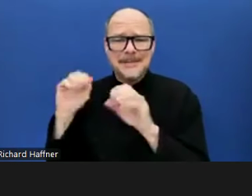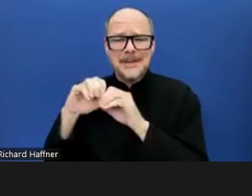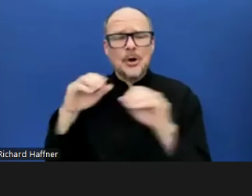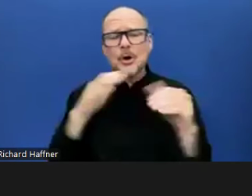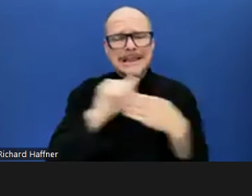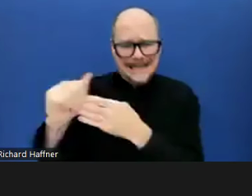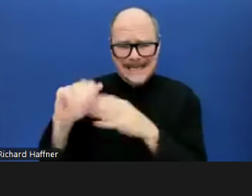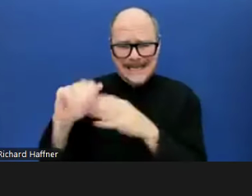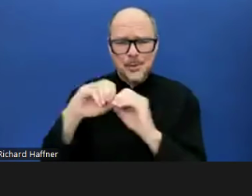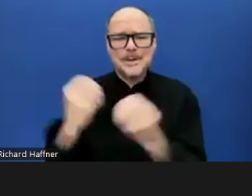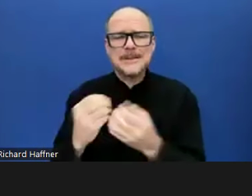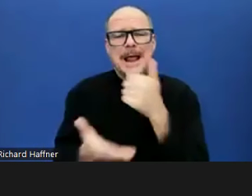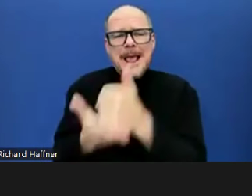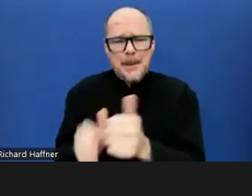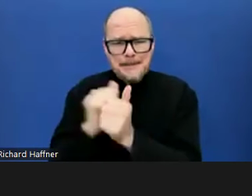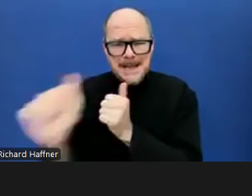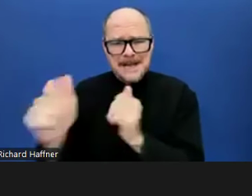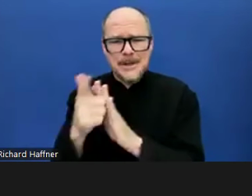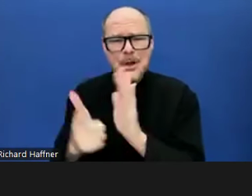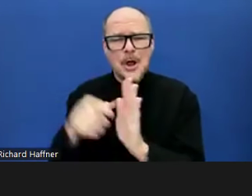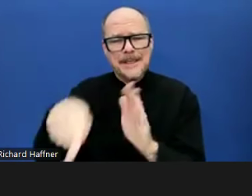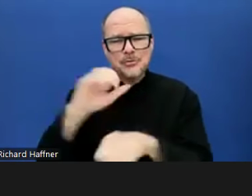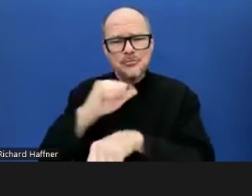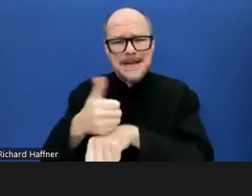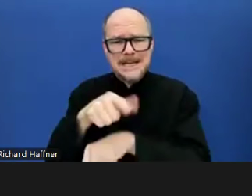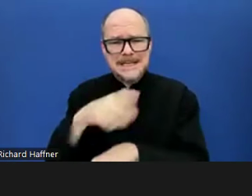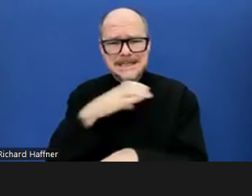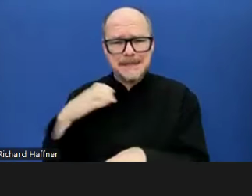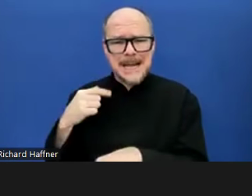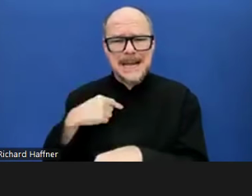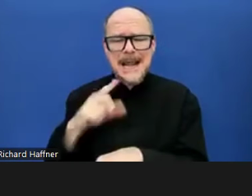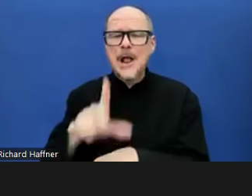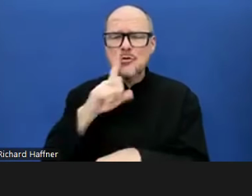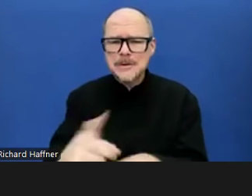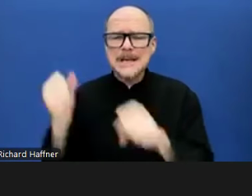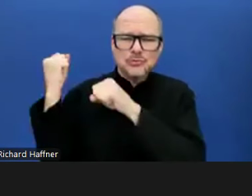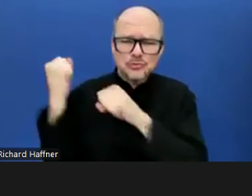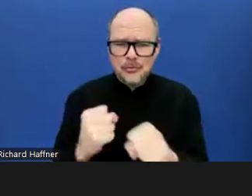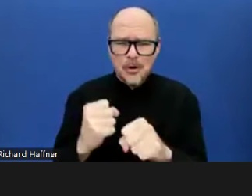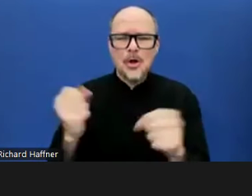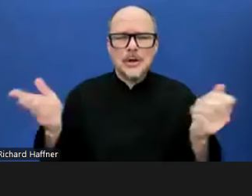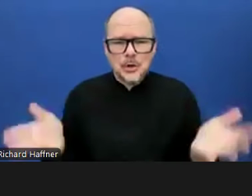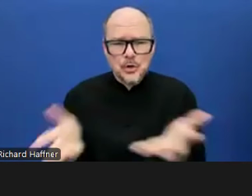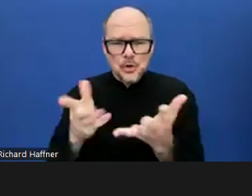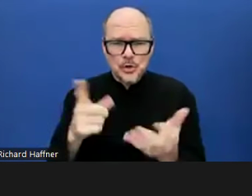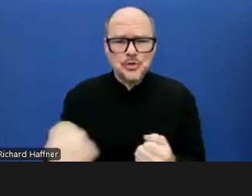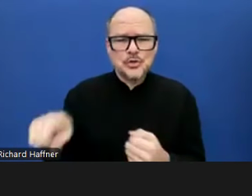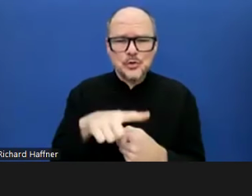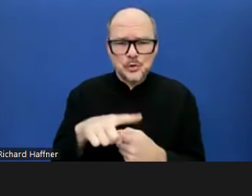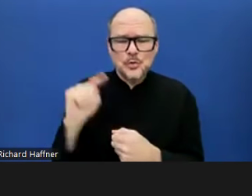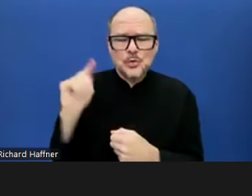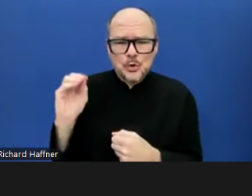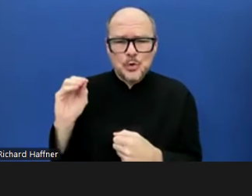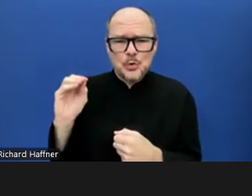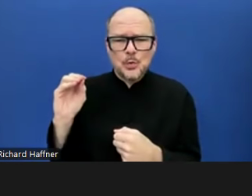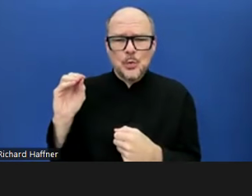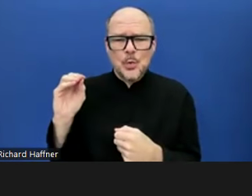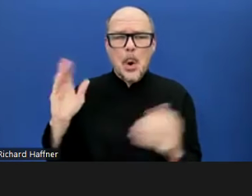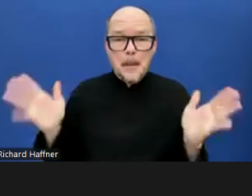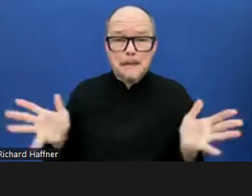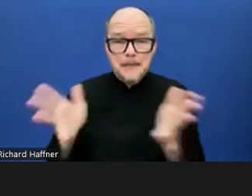law passed that created this committee. And I really strongly urge you to move